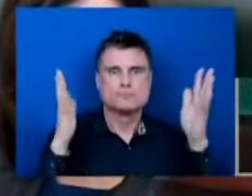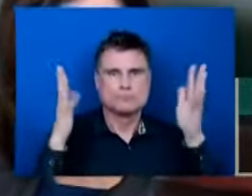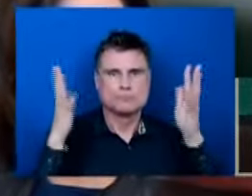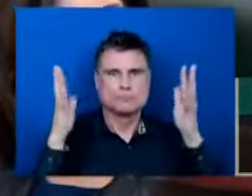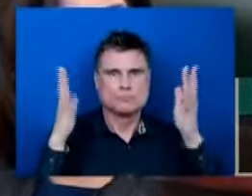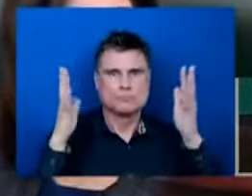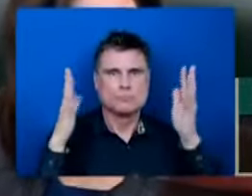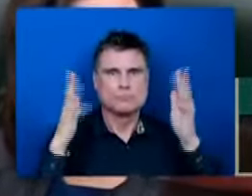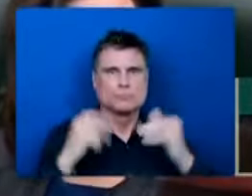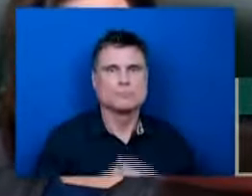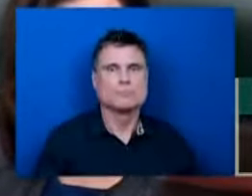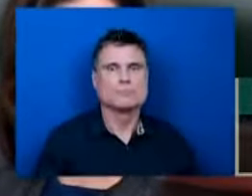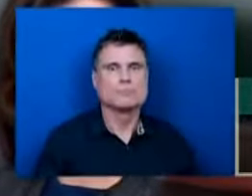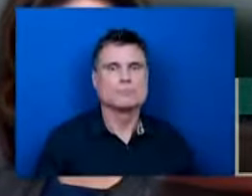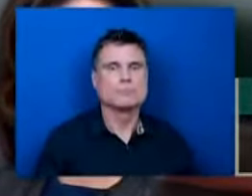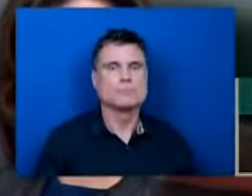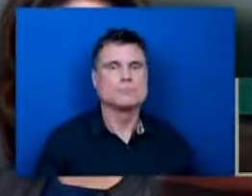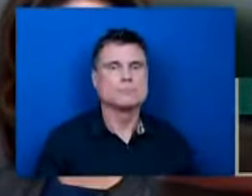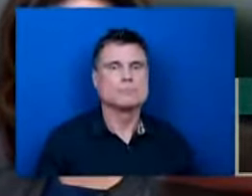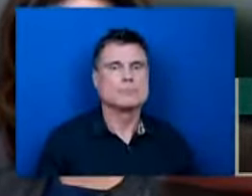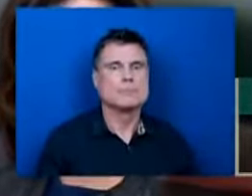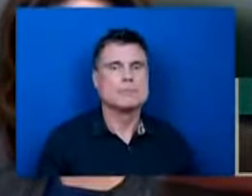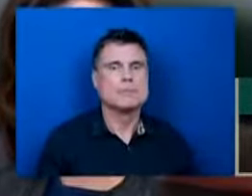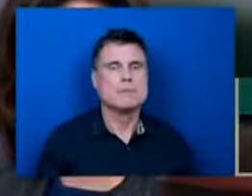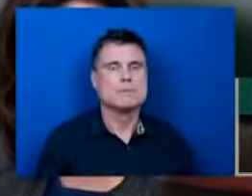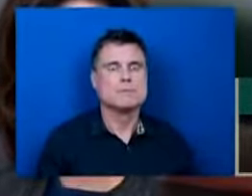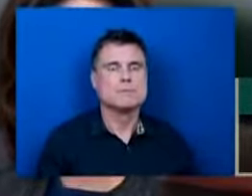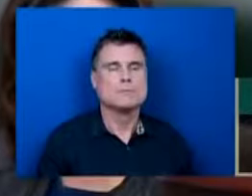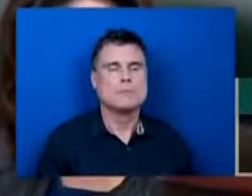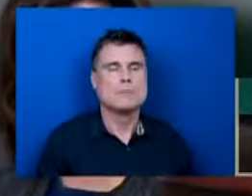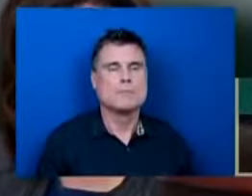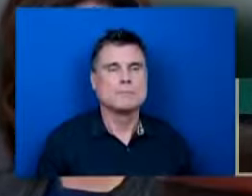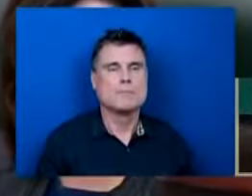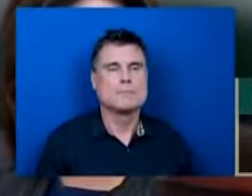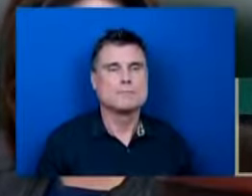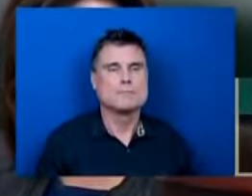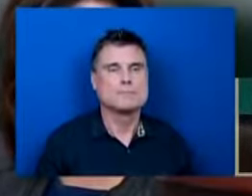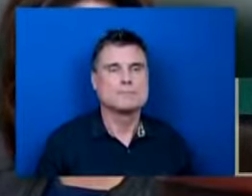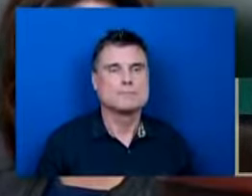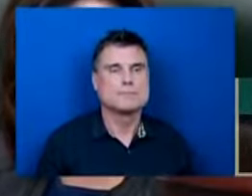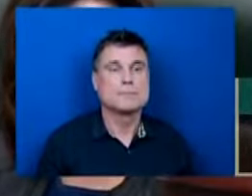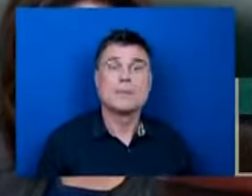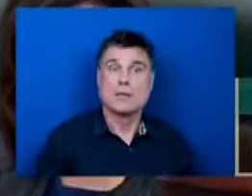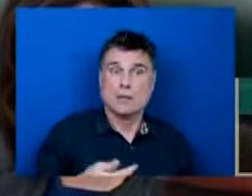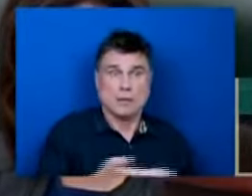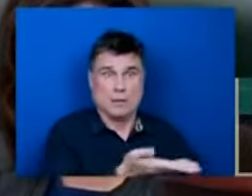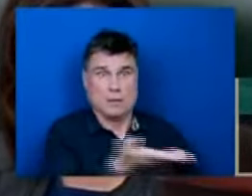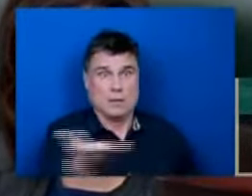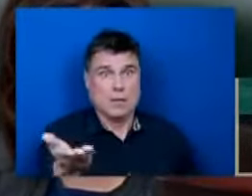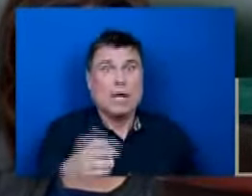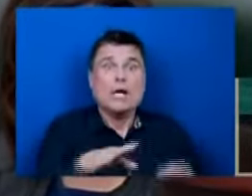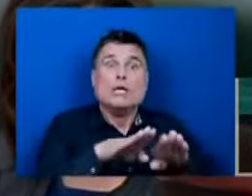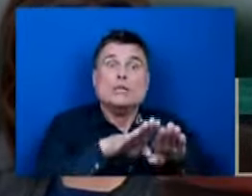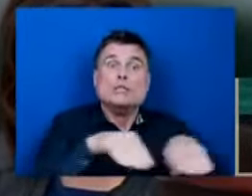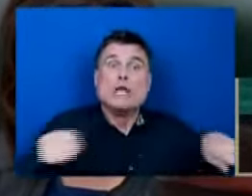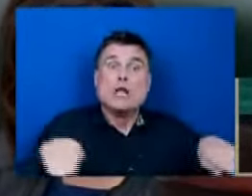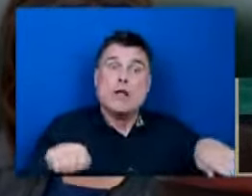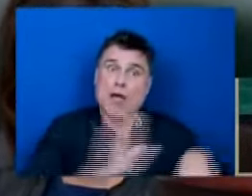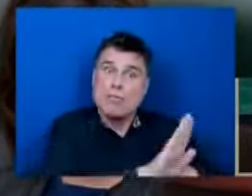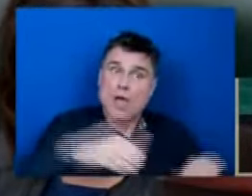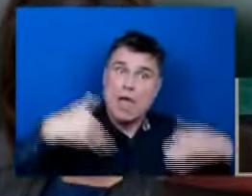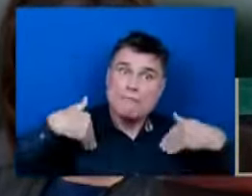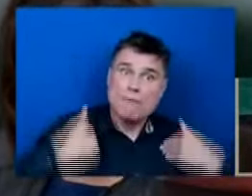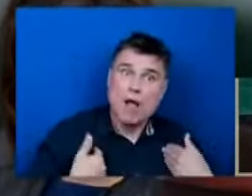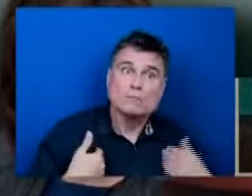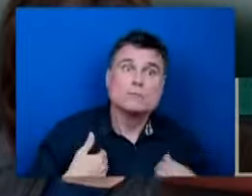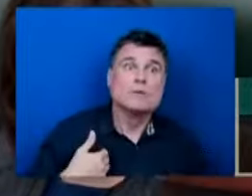Free from carrying the burden of a debt they did not incur. It is the real-time, everyday impact in the life of Alberta